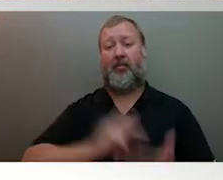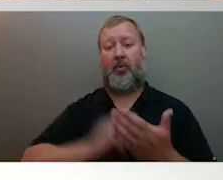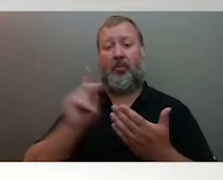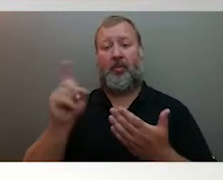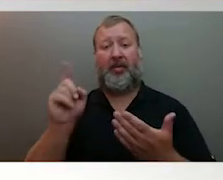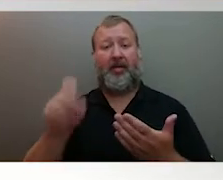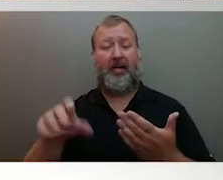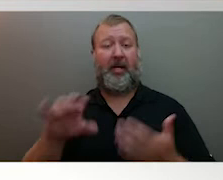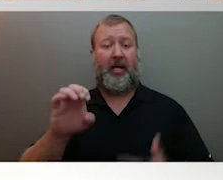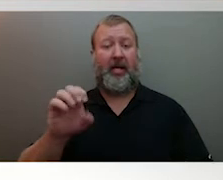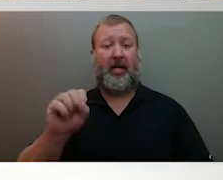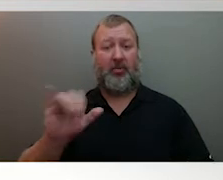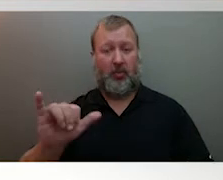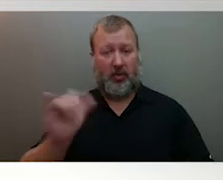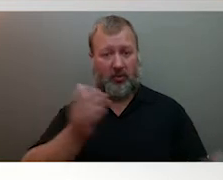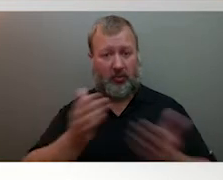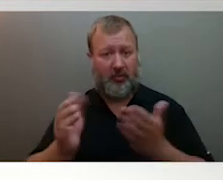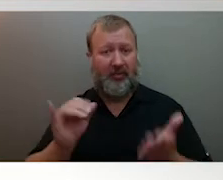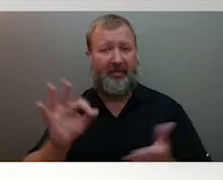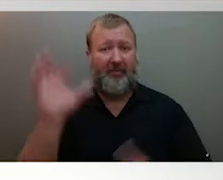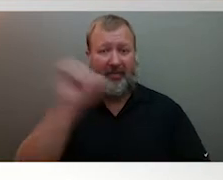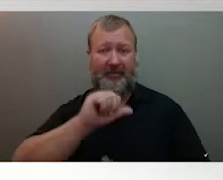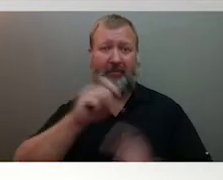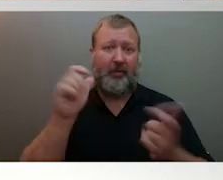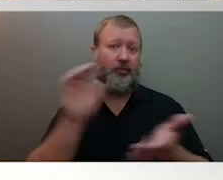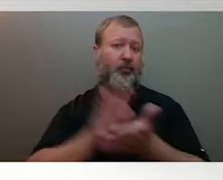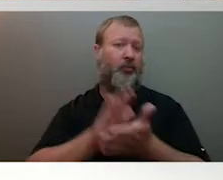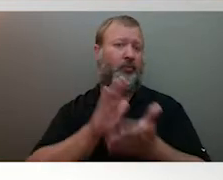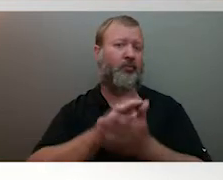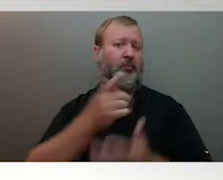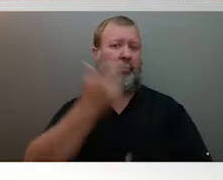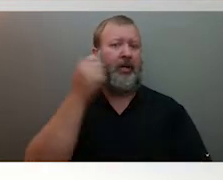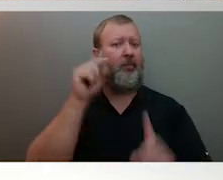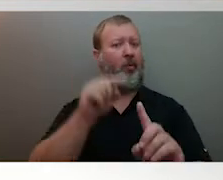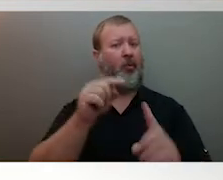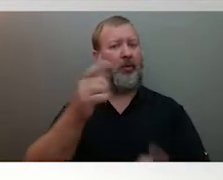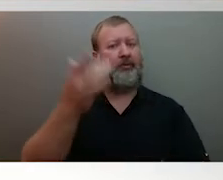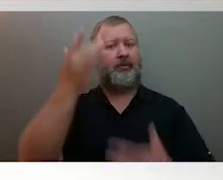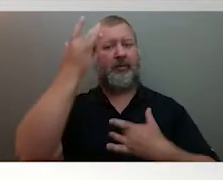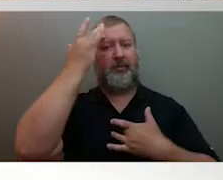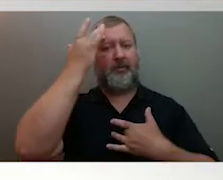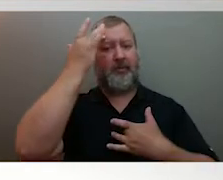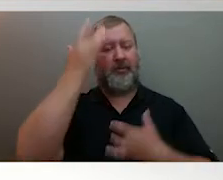need ESY services if they've missed a lot of school due to their illness.